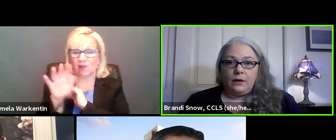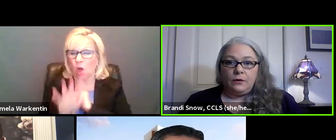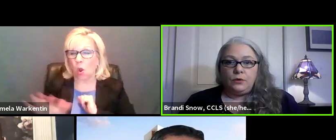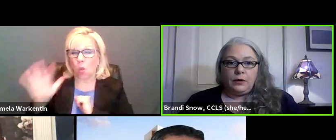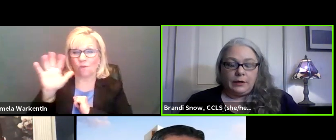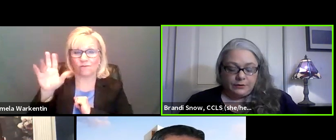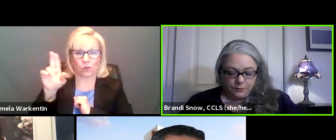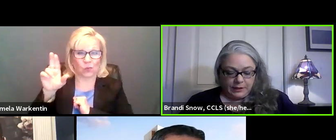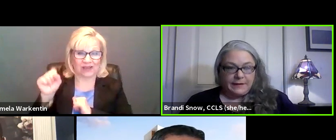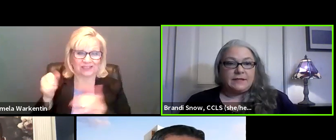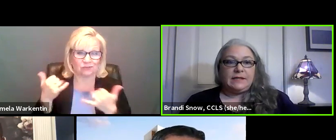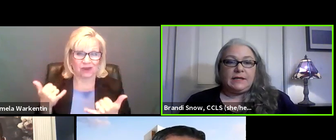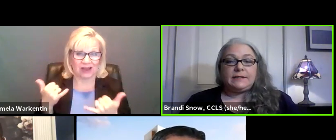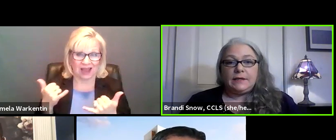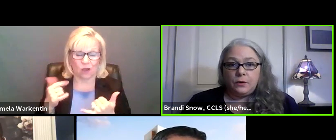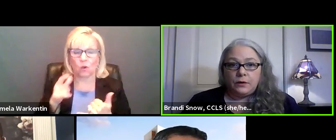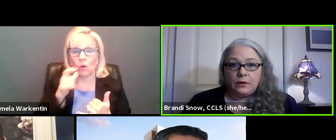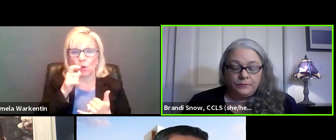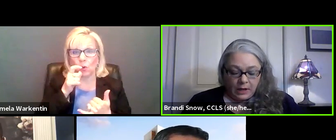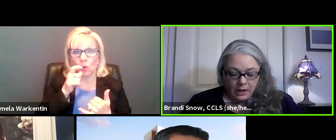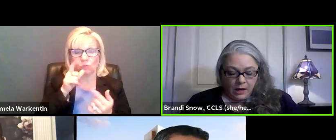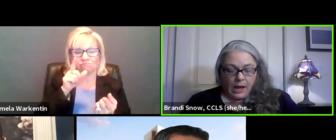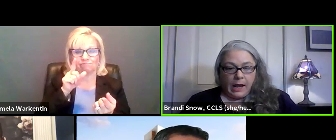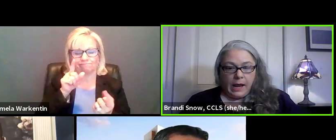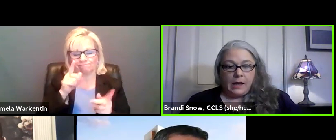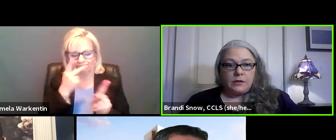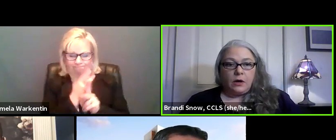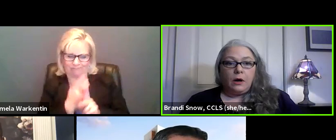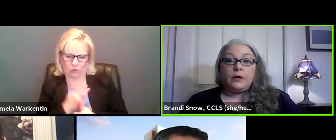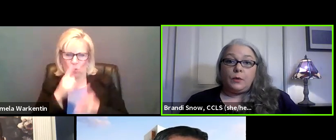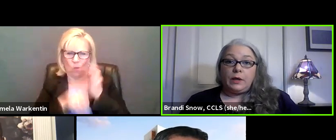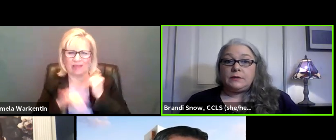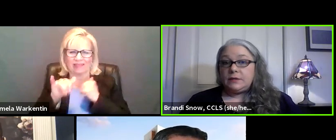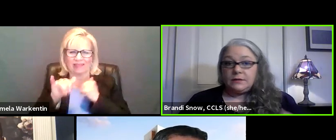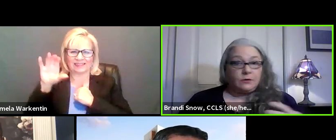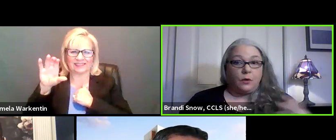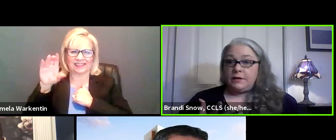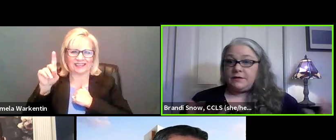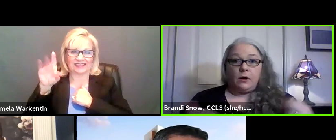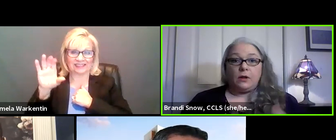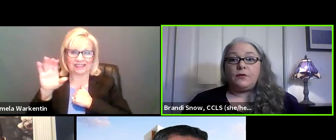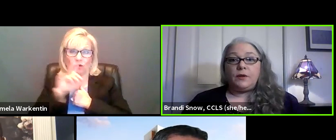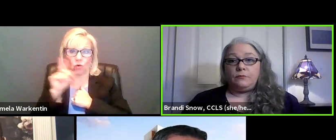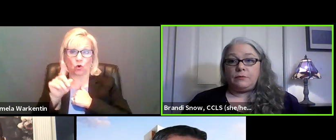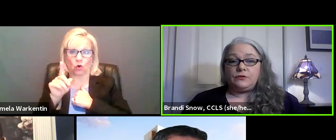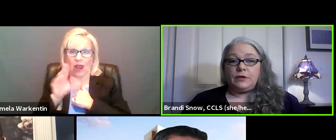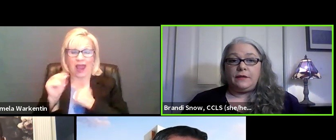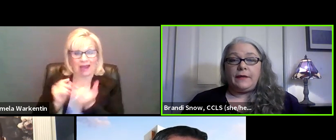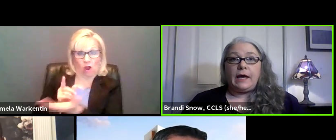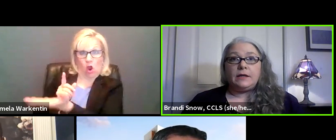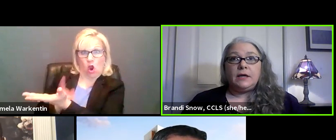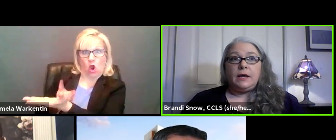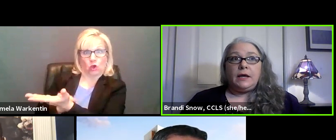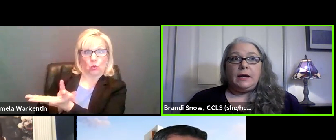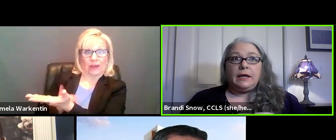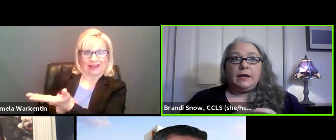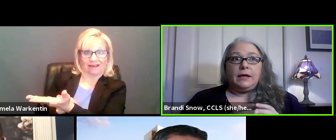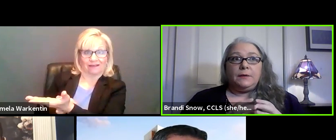right now who are interpreting that CDC order and arguing to courts all over the country